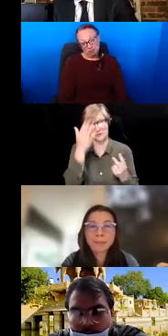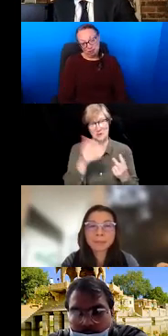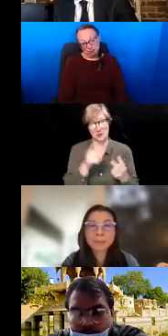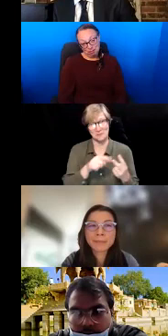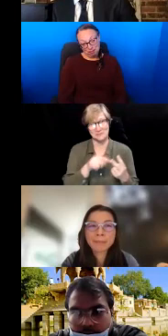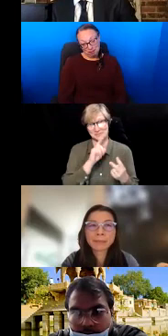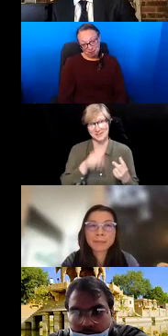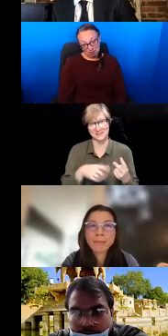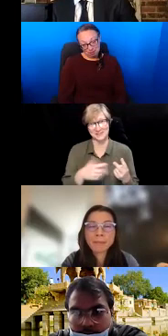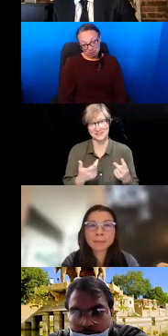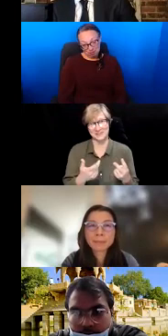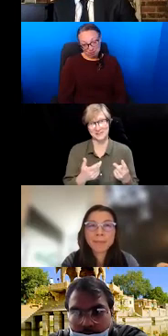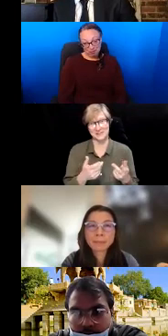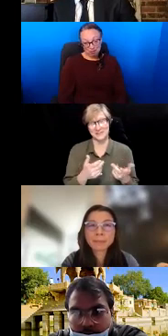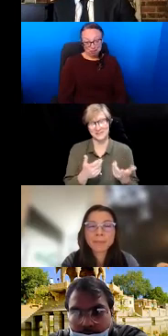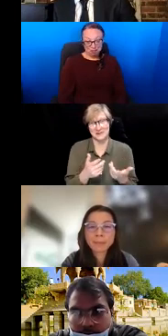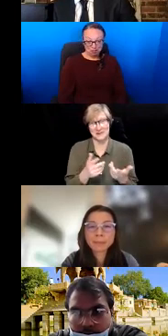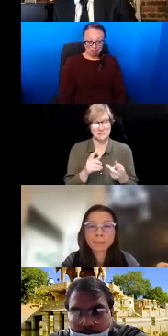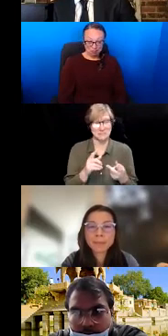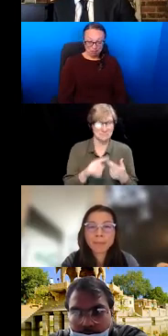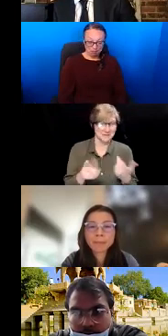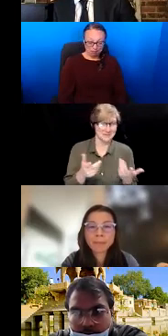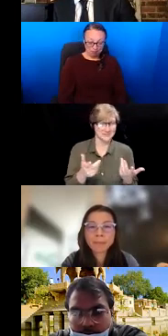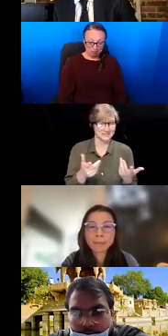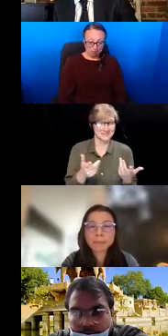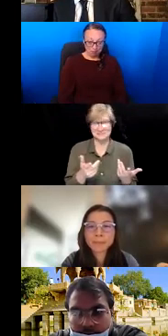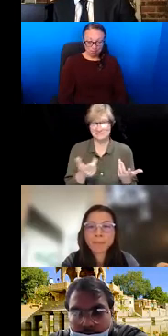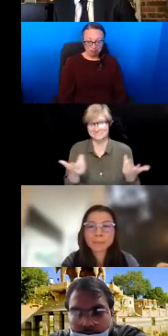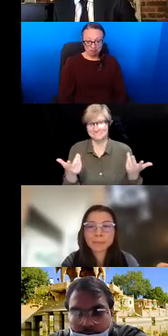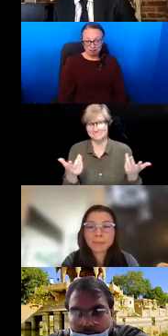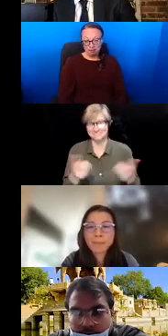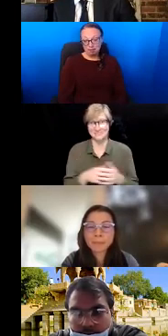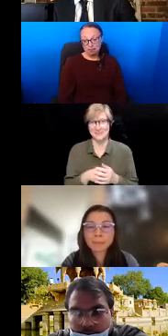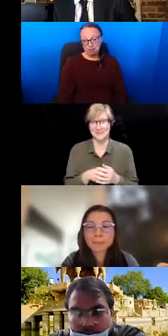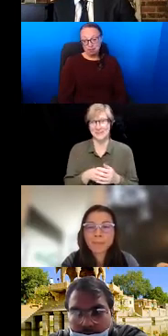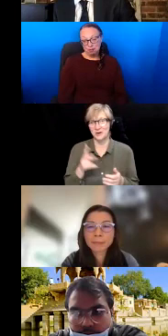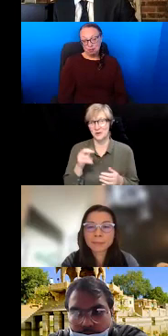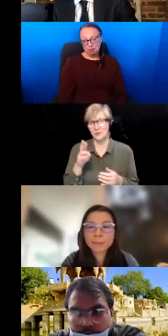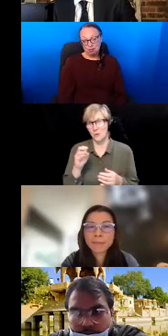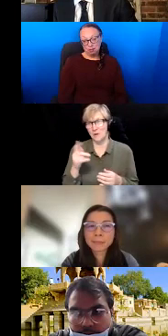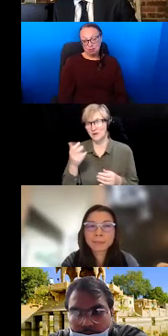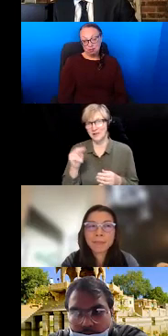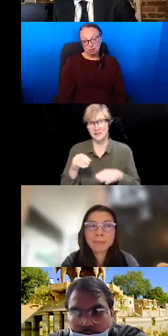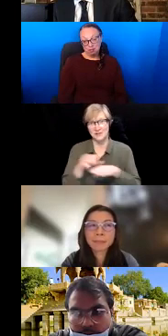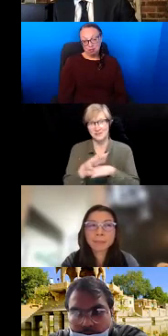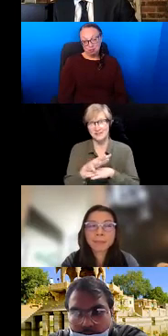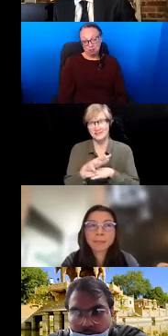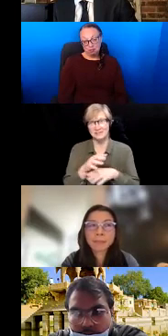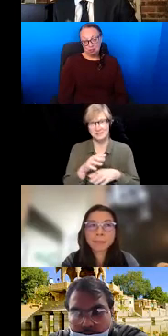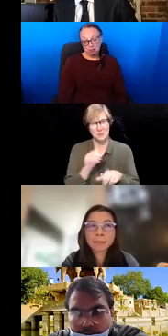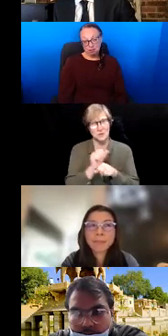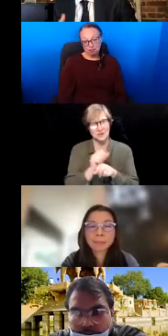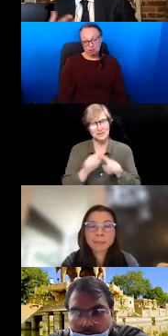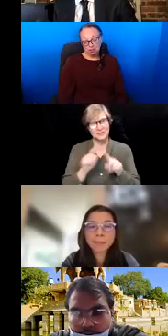much more interesting reason that it may be the case that neuromodulation effects work in very different ways than just sort